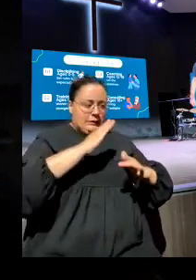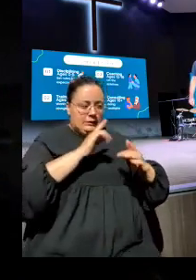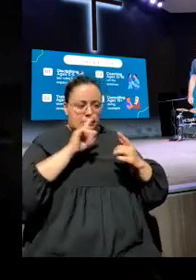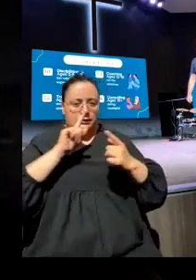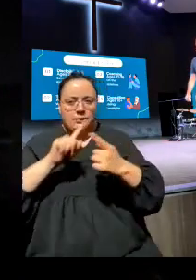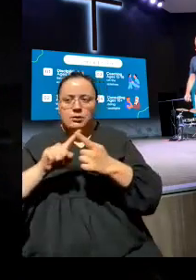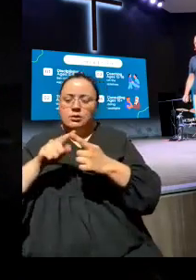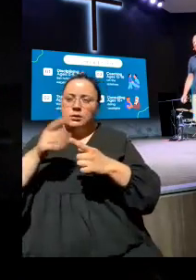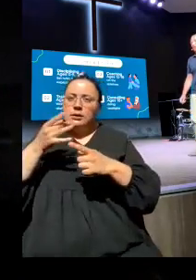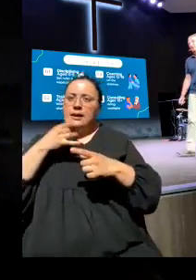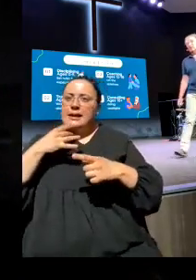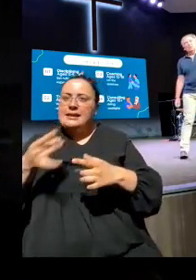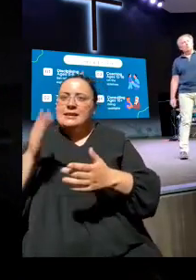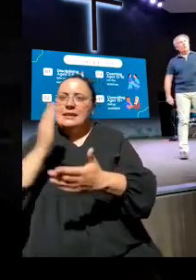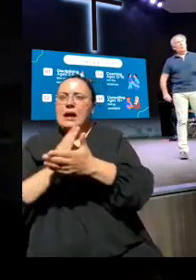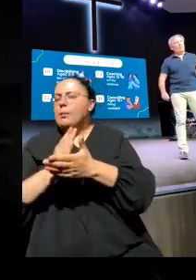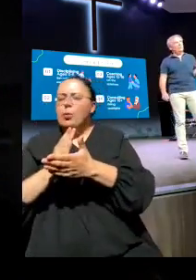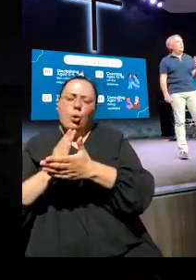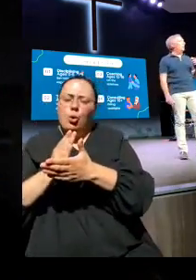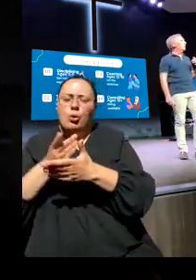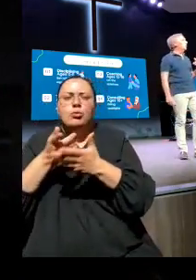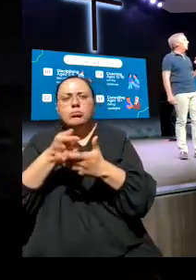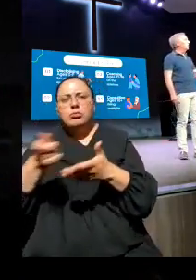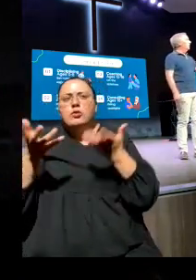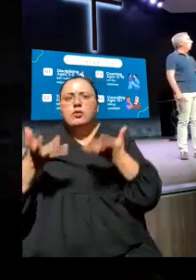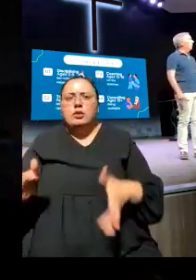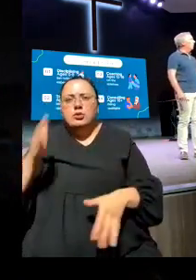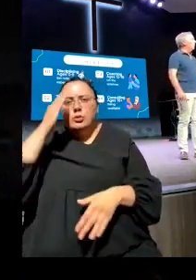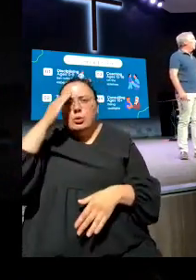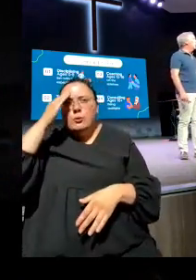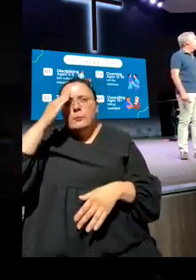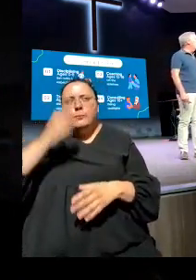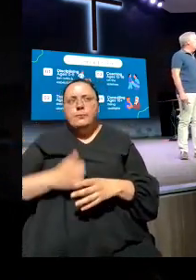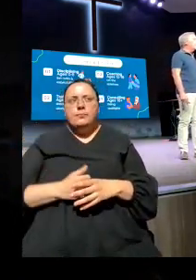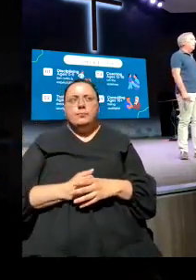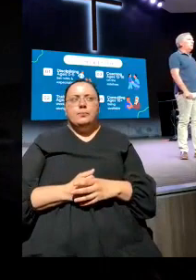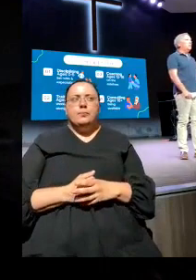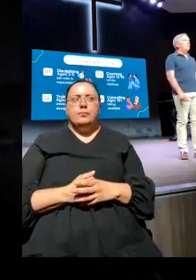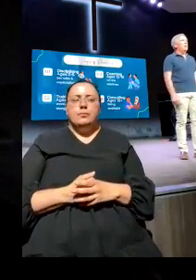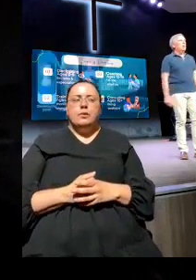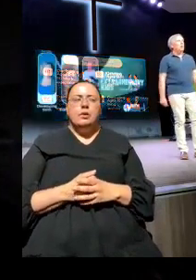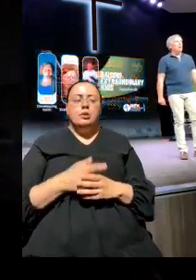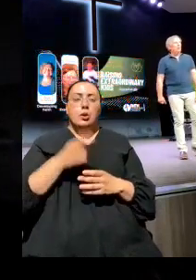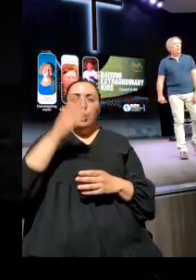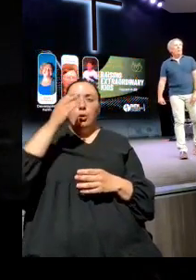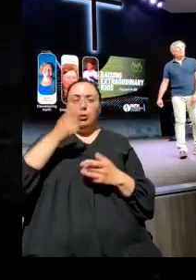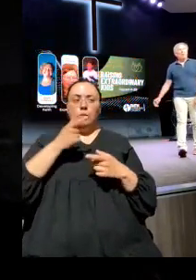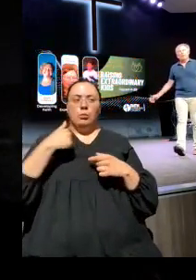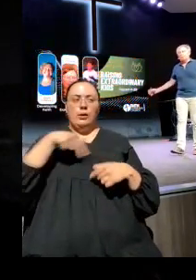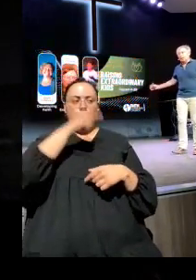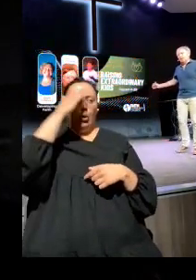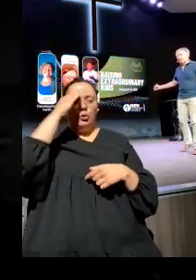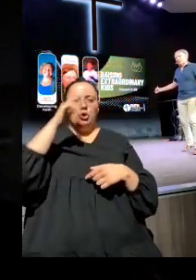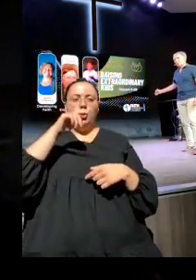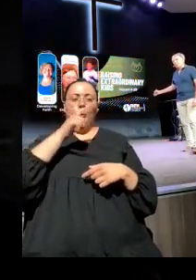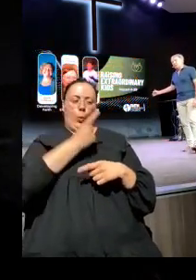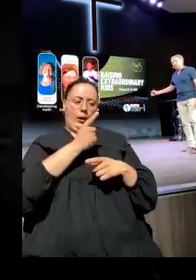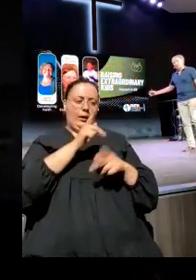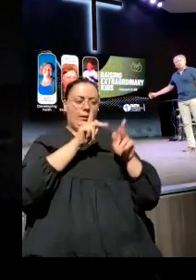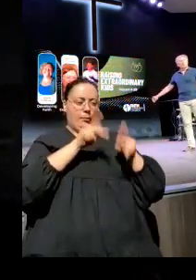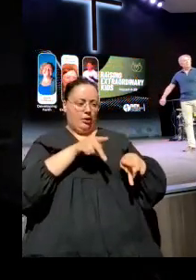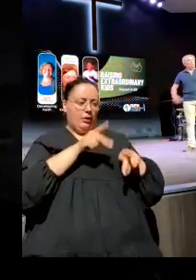person can't teach everything about parenting, and you shouldn't just take one person's angle on parenting, we've reached out. I have four